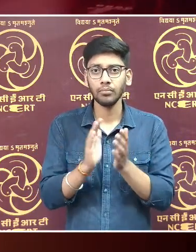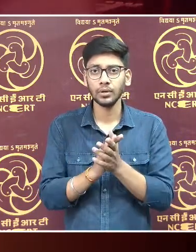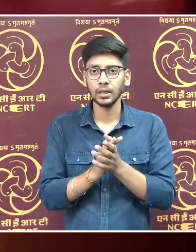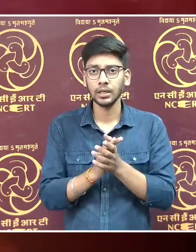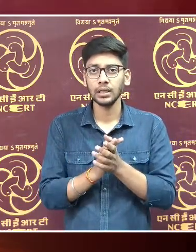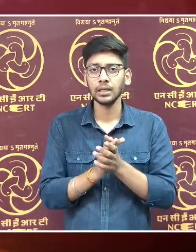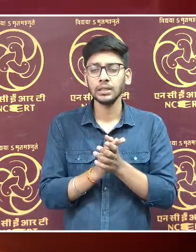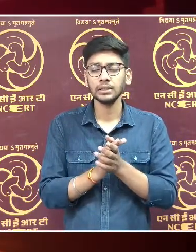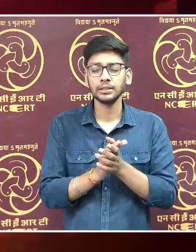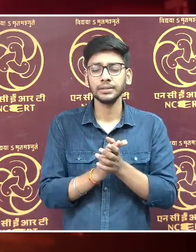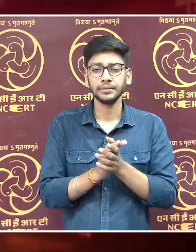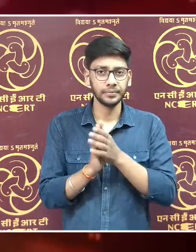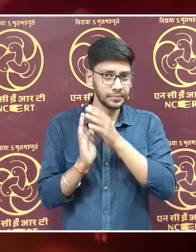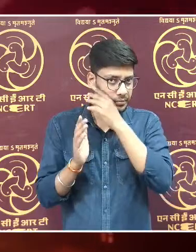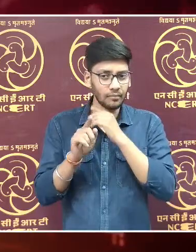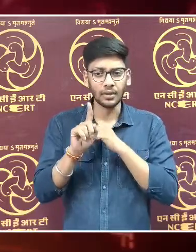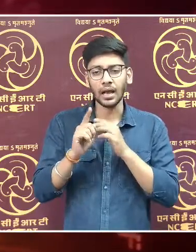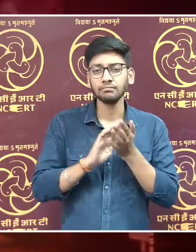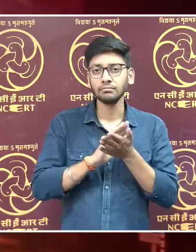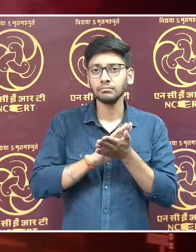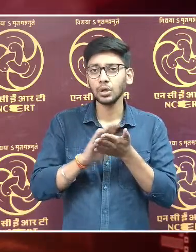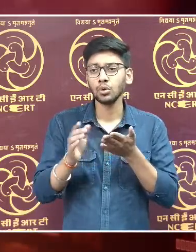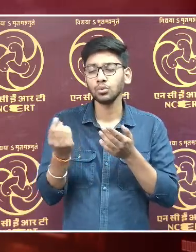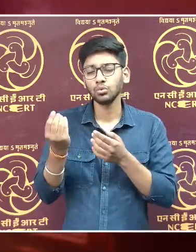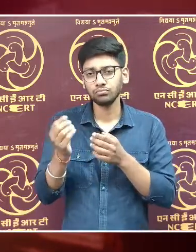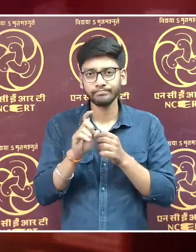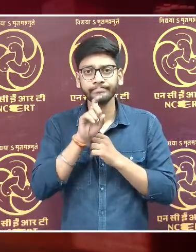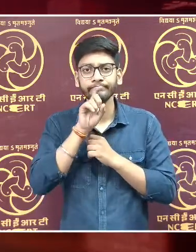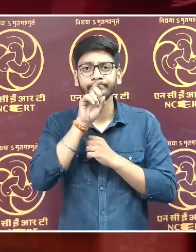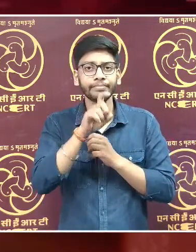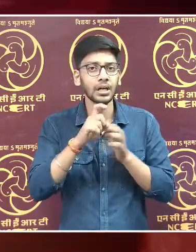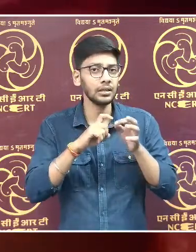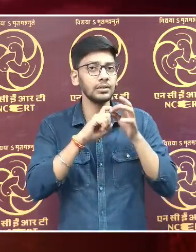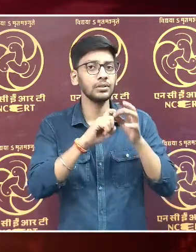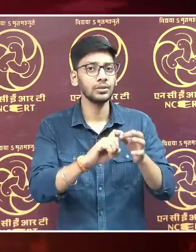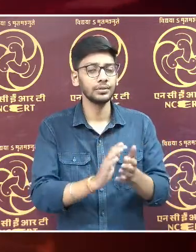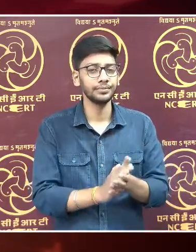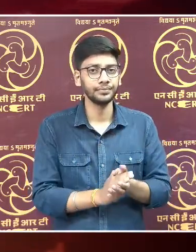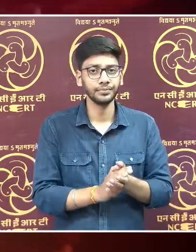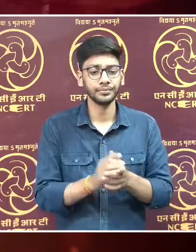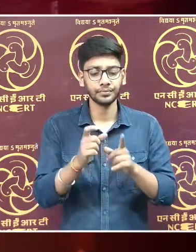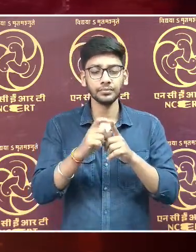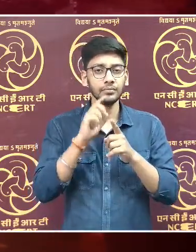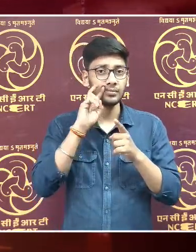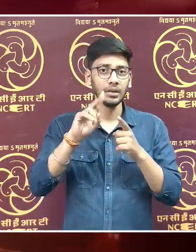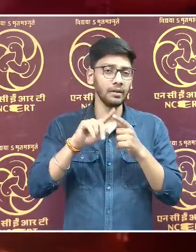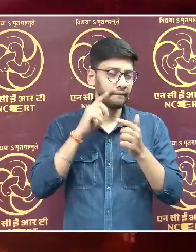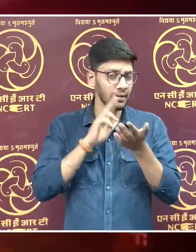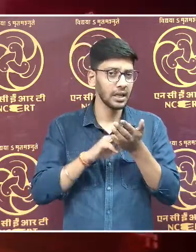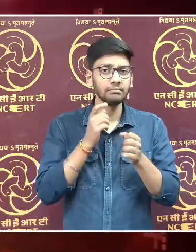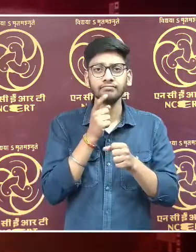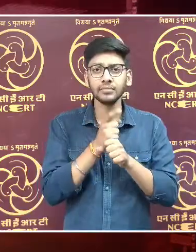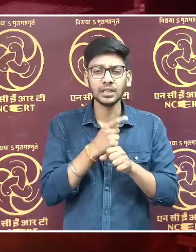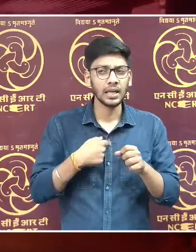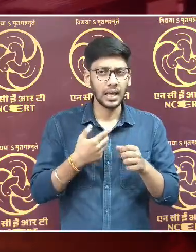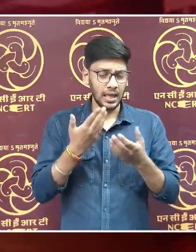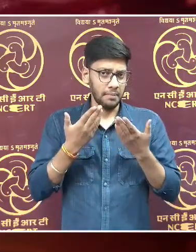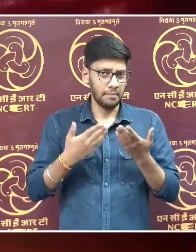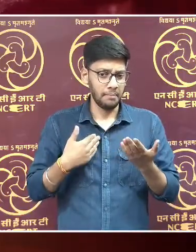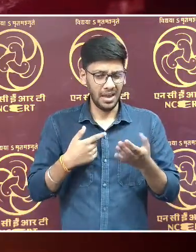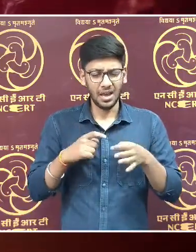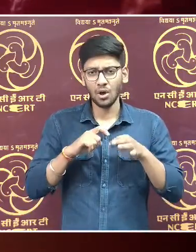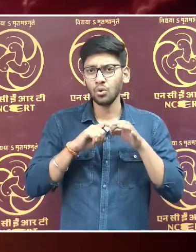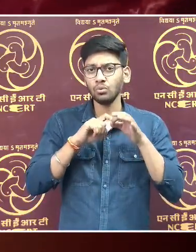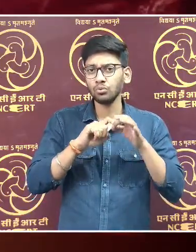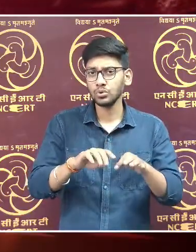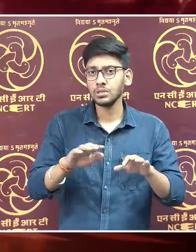Dr. Devi, Okay, Professor both of Bharti the wants to ask you something before you proceed. Yes, ma'am. Devi ma'am, this is like exactly what my question would